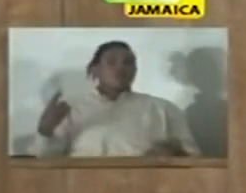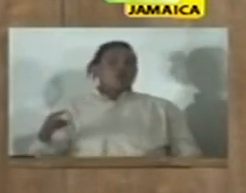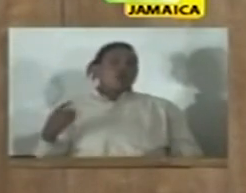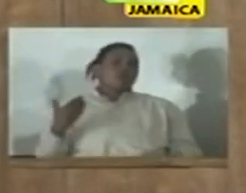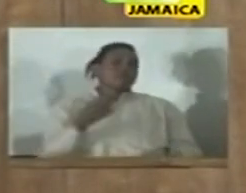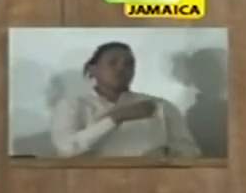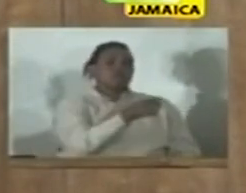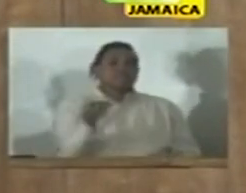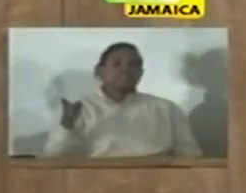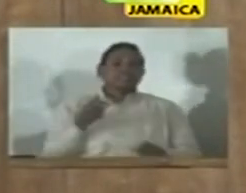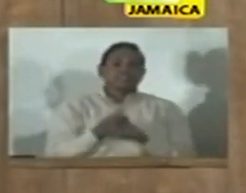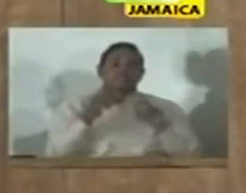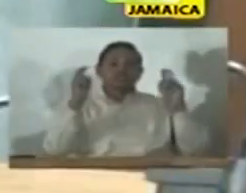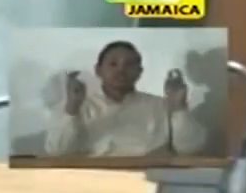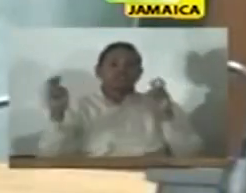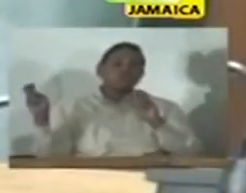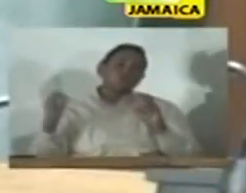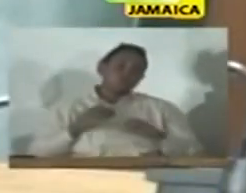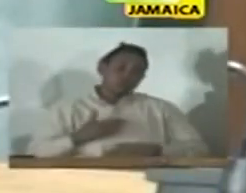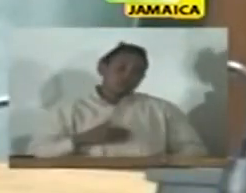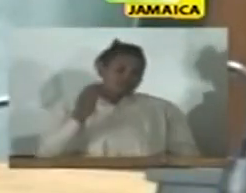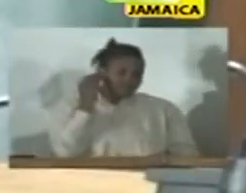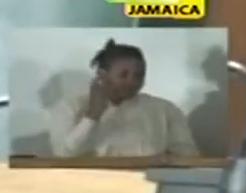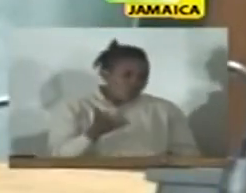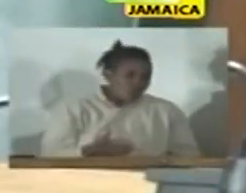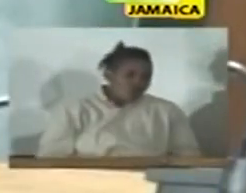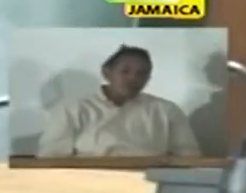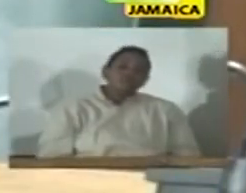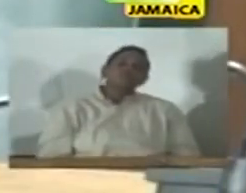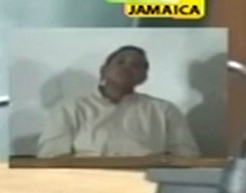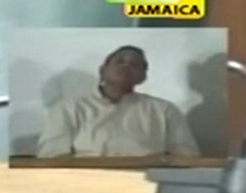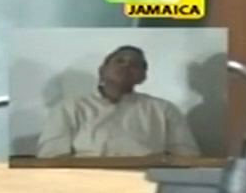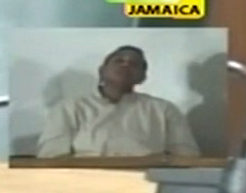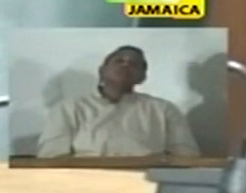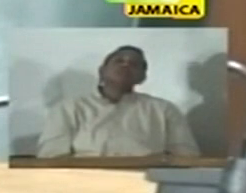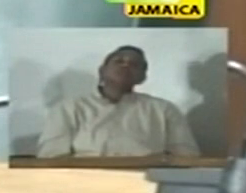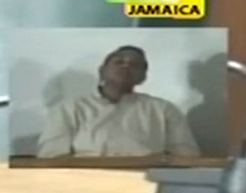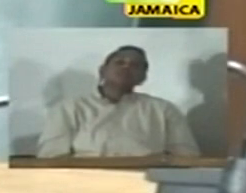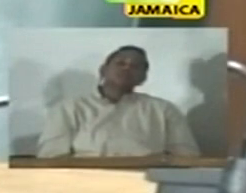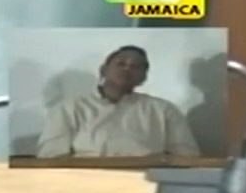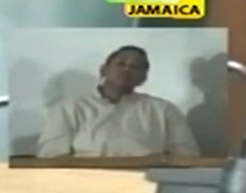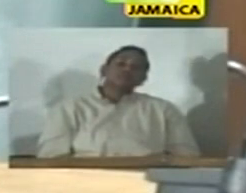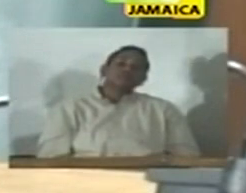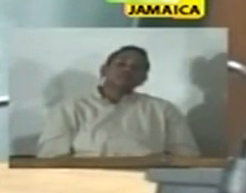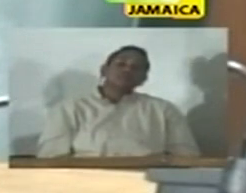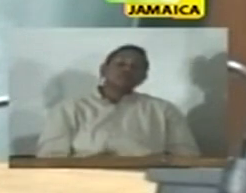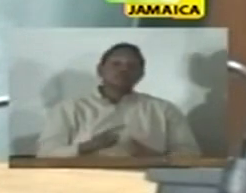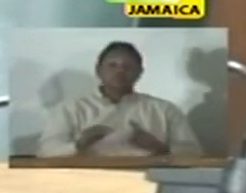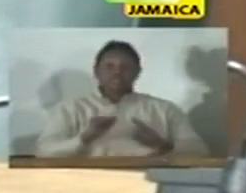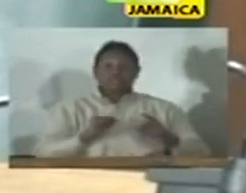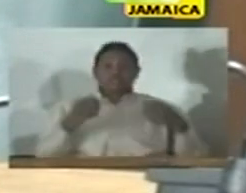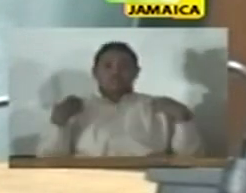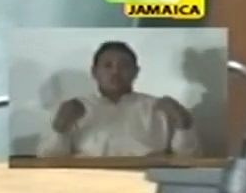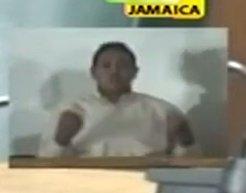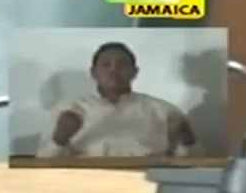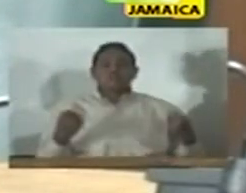these issues. But I'm confident, Mr. President, that unless